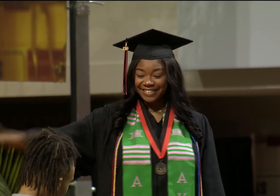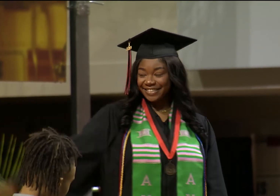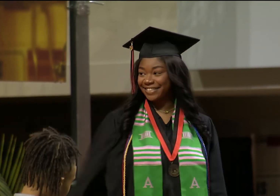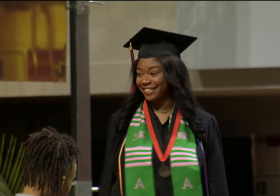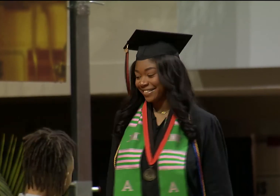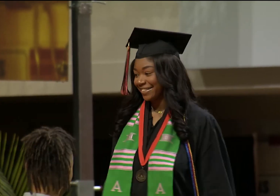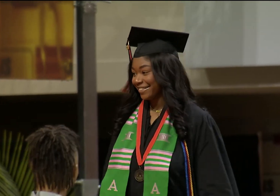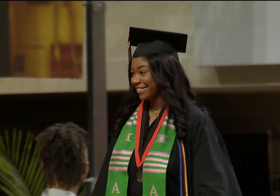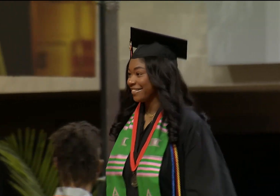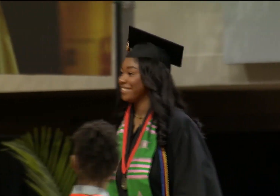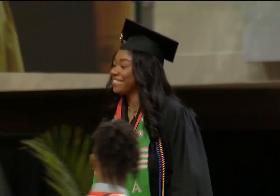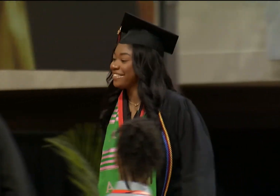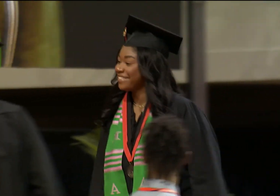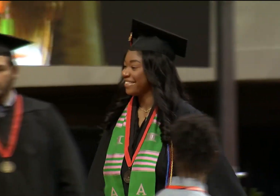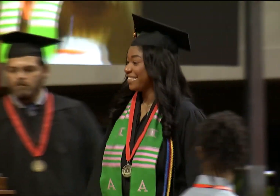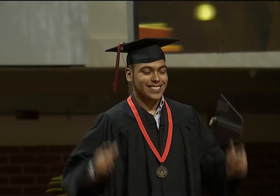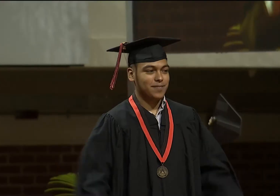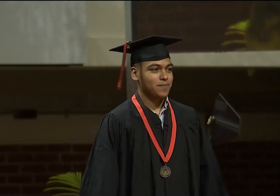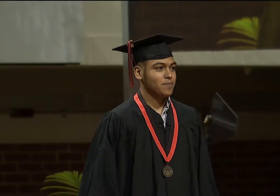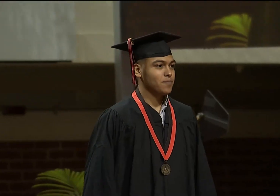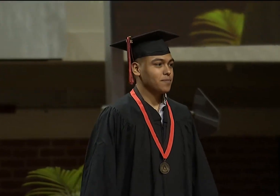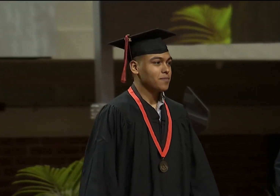Ashley Mariah Jones.